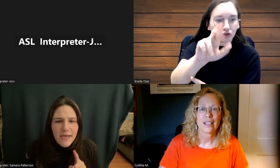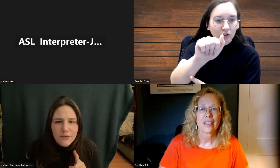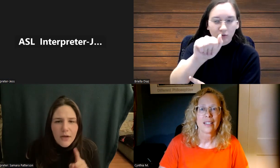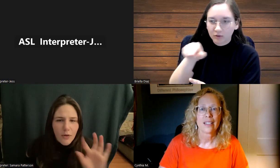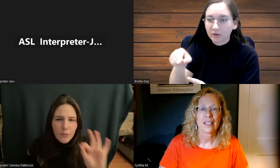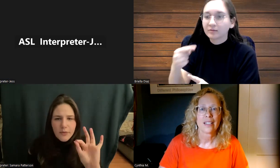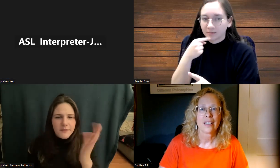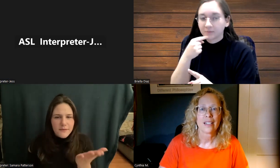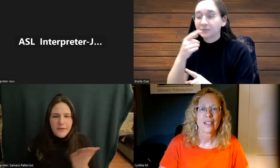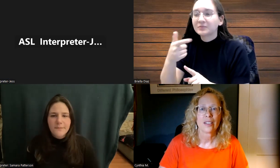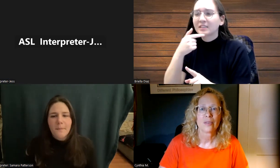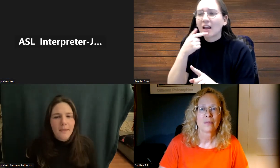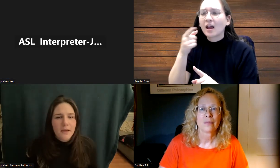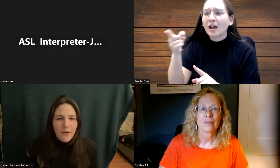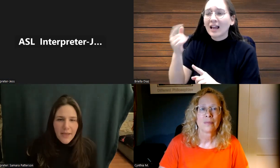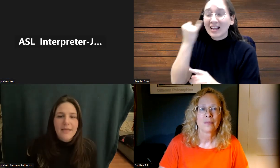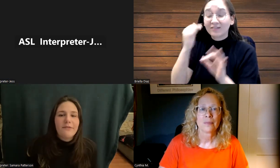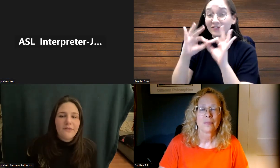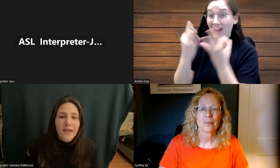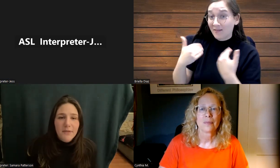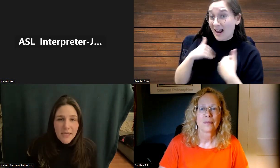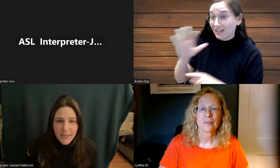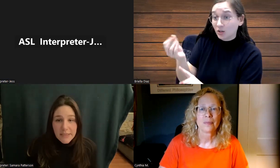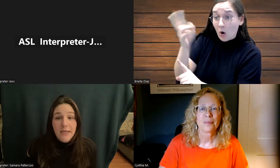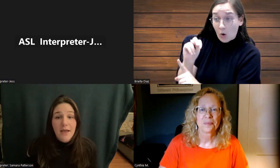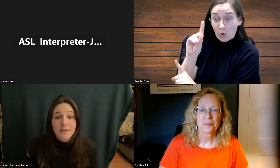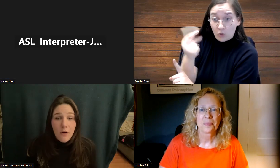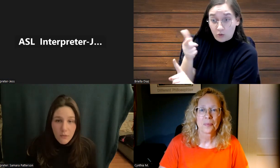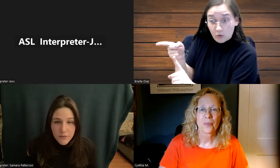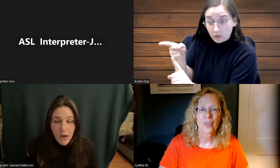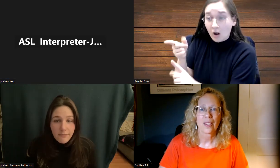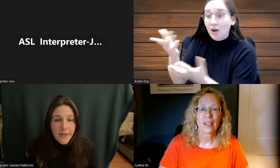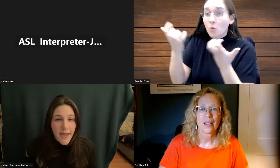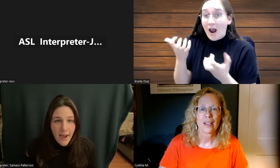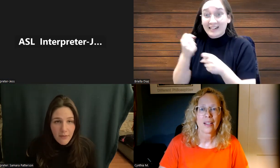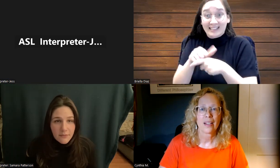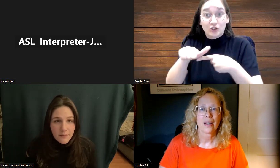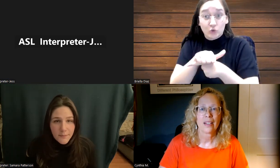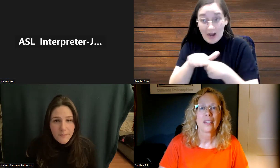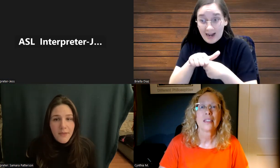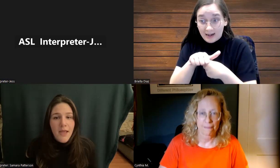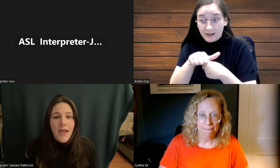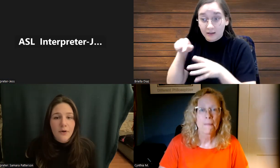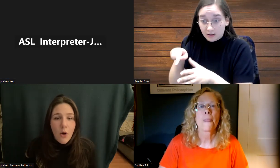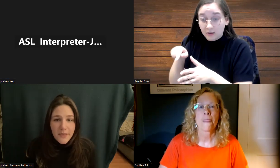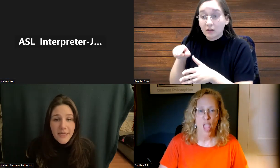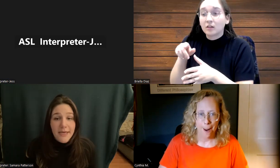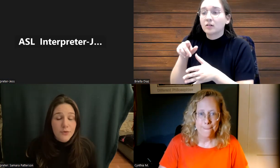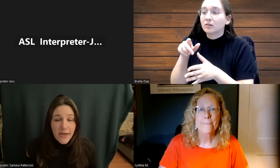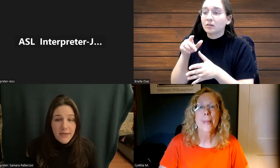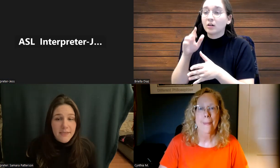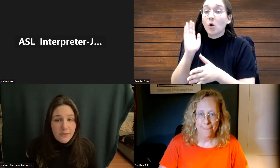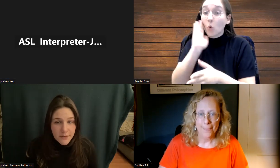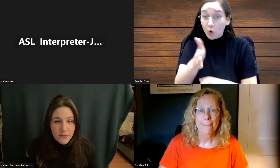from Sandra, oh, perfect, sorry. Okay, if a family has their own dog right now, and they're hoping to